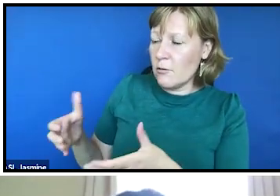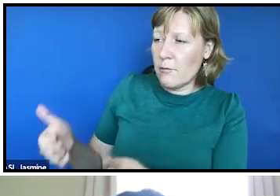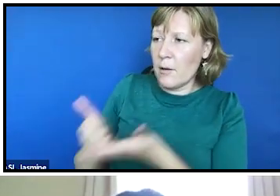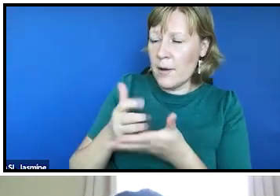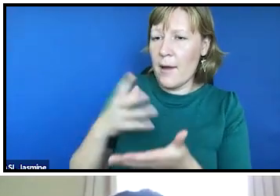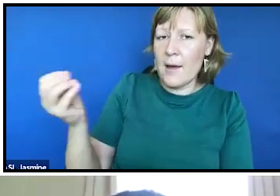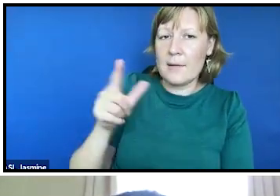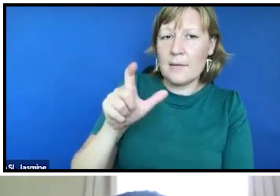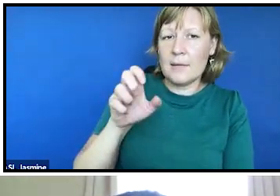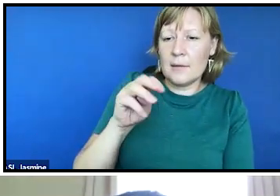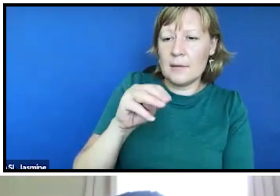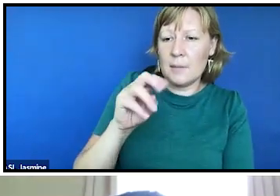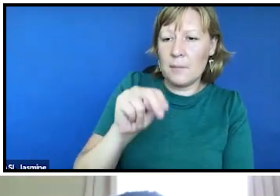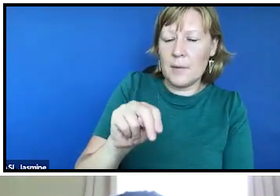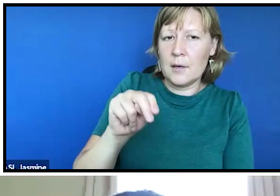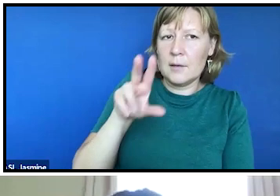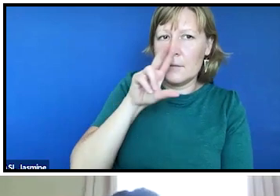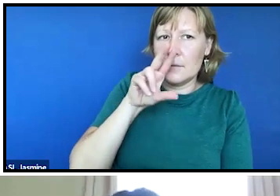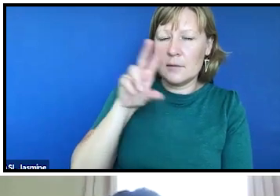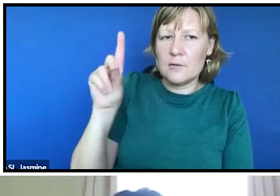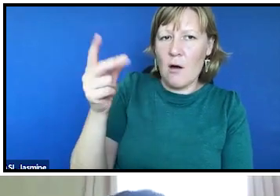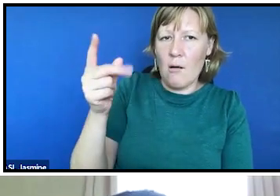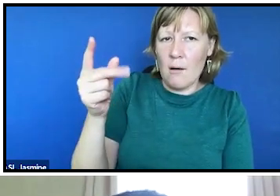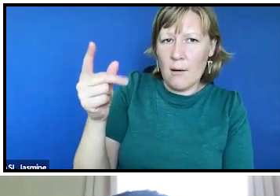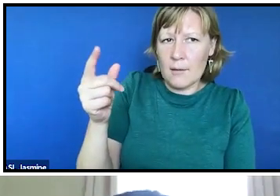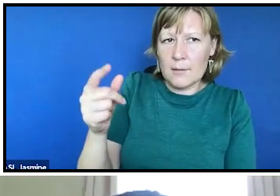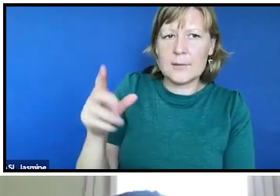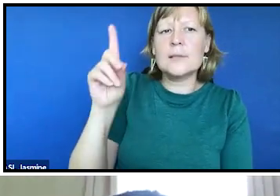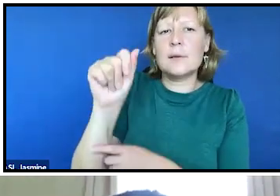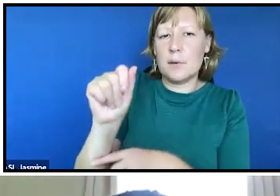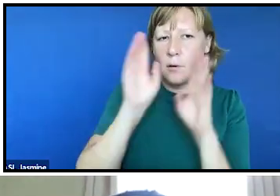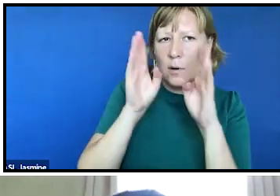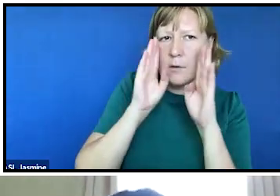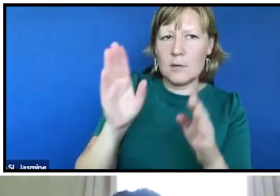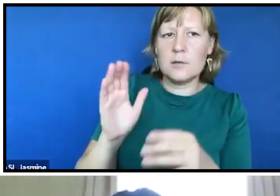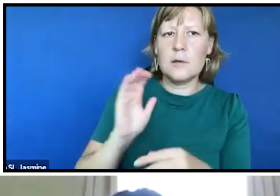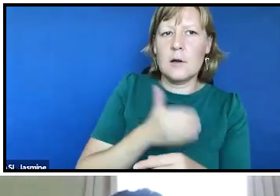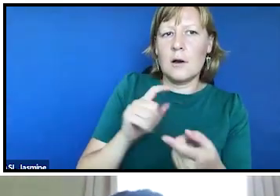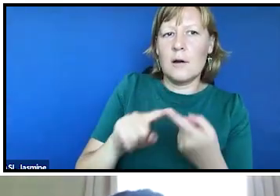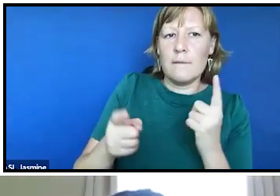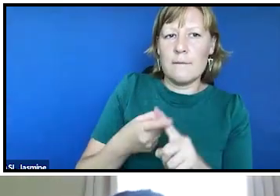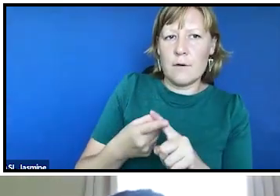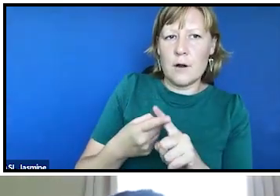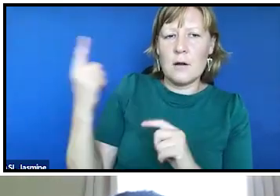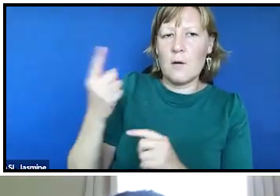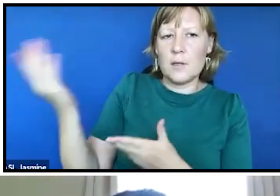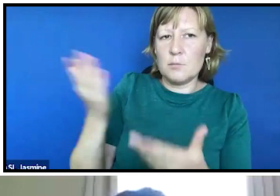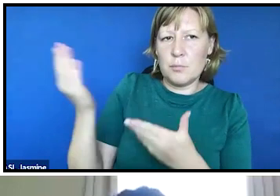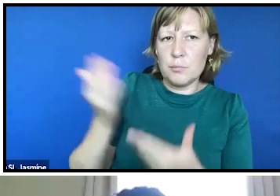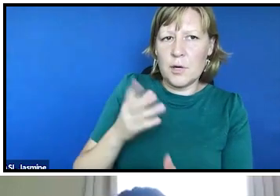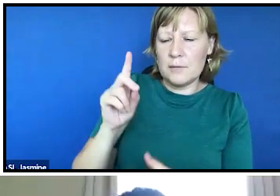lemontheduck.com. She's a friend who she used to bring her duck. It's a disability awareness thing. A friend used to bring her duck to the conference, and now she gave us a big